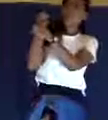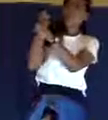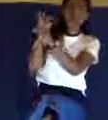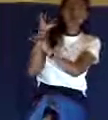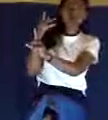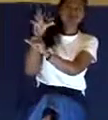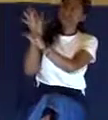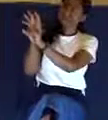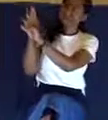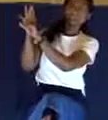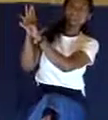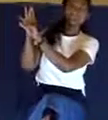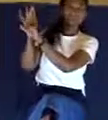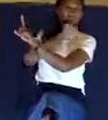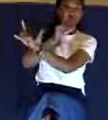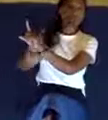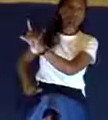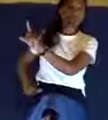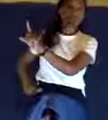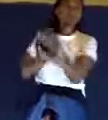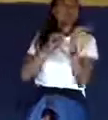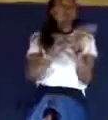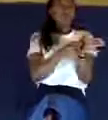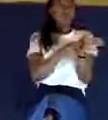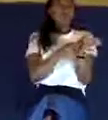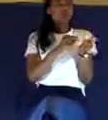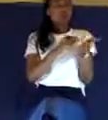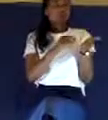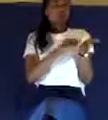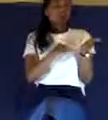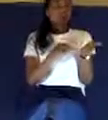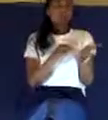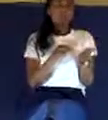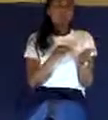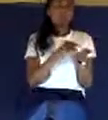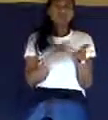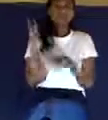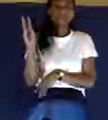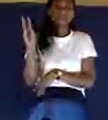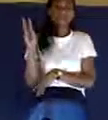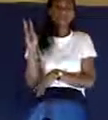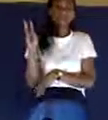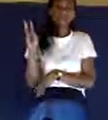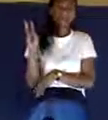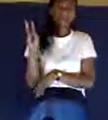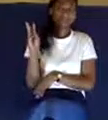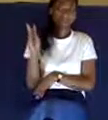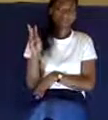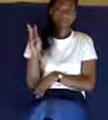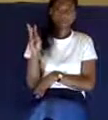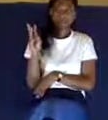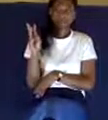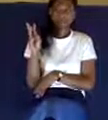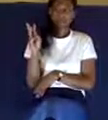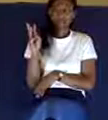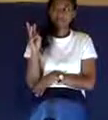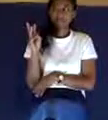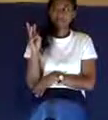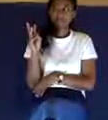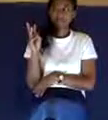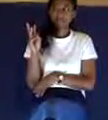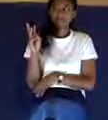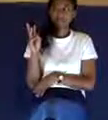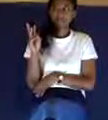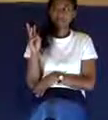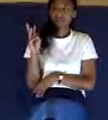Lord. Let me just show you this one verse in closing. Go back to verse 6 where it says that at the end, how the Lord had